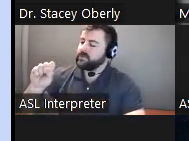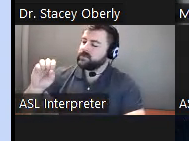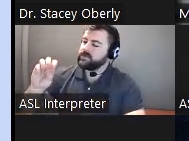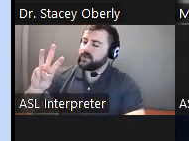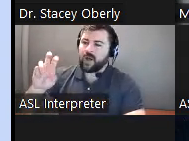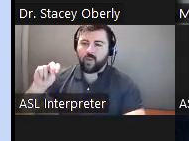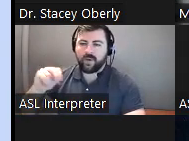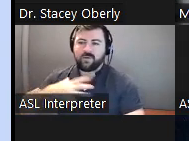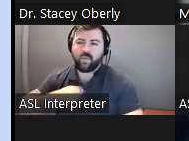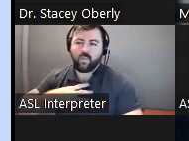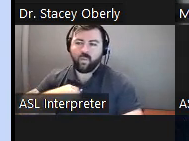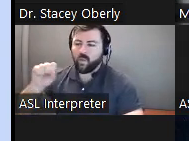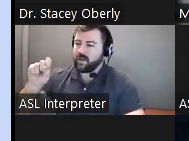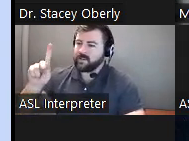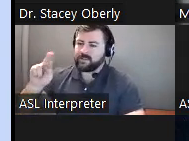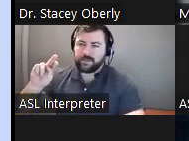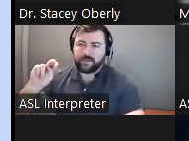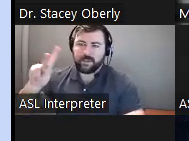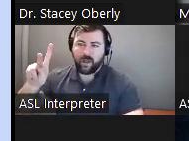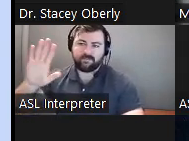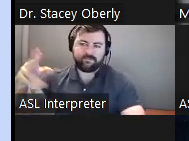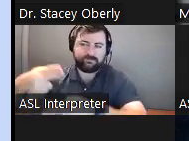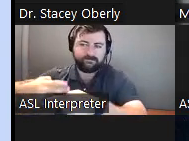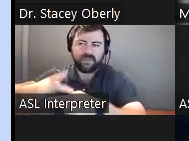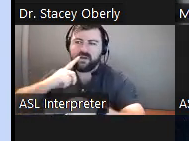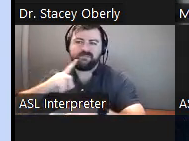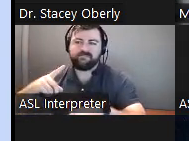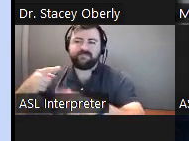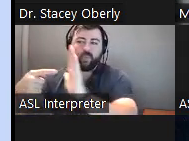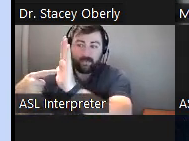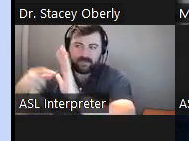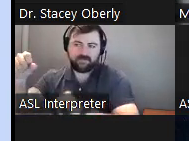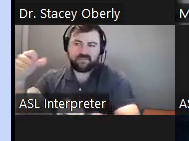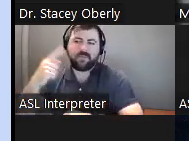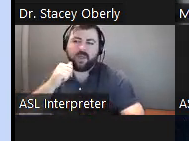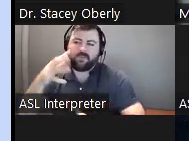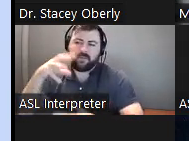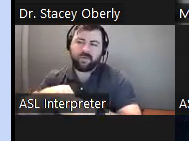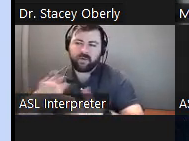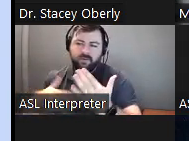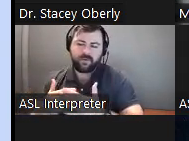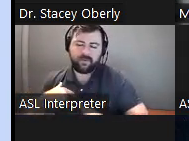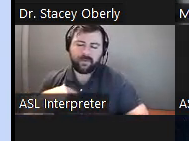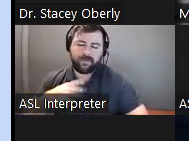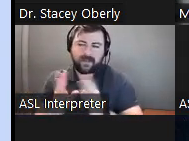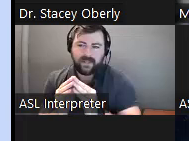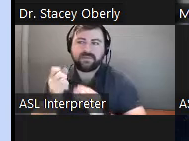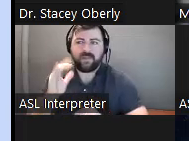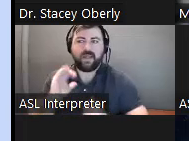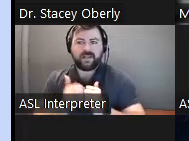but he hasn't been at any of our meetings. So that's sort of how our tribal governments are represented. Thank